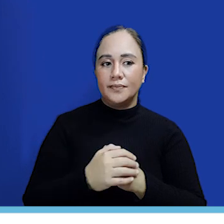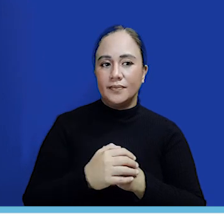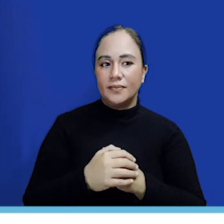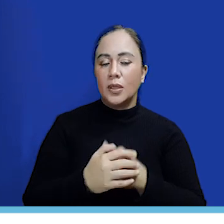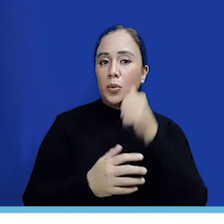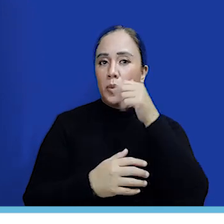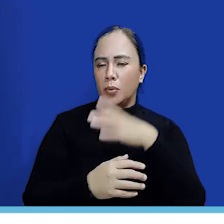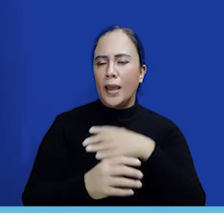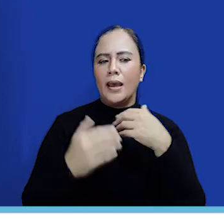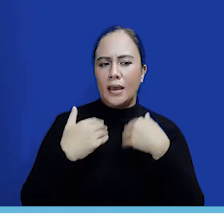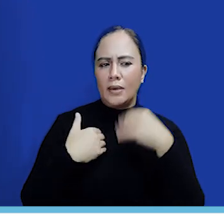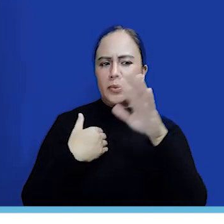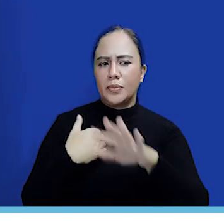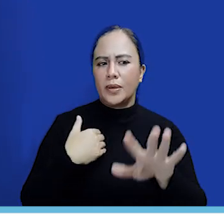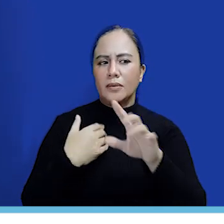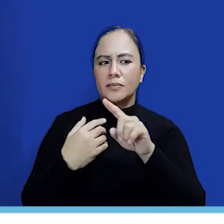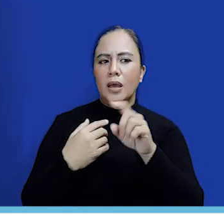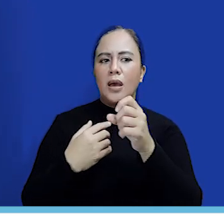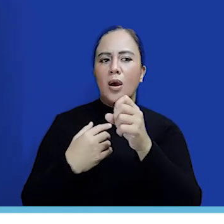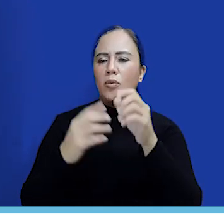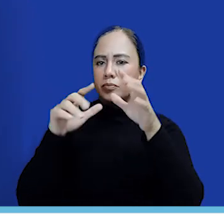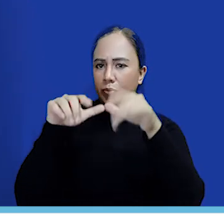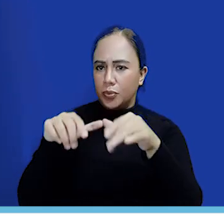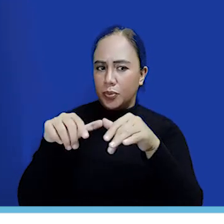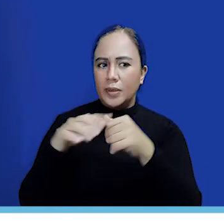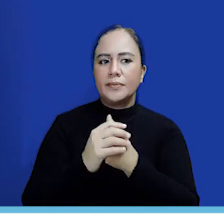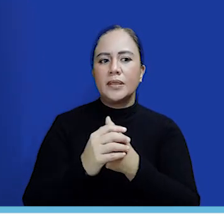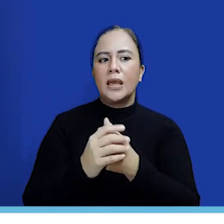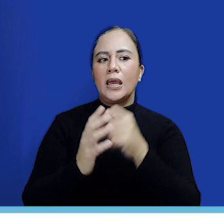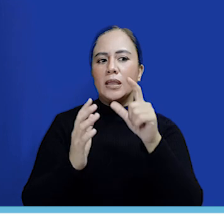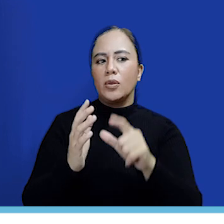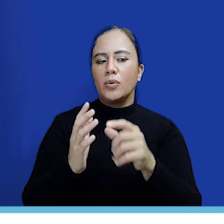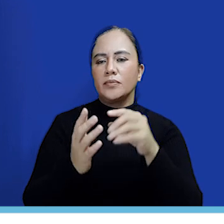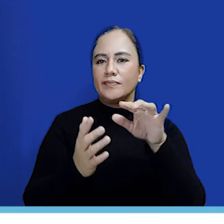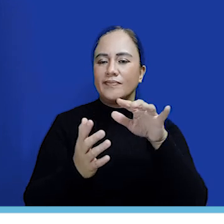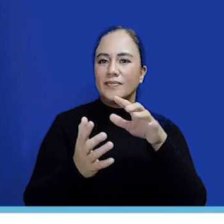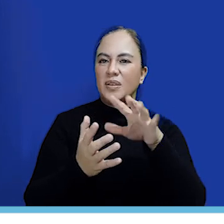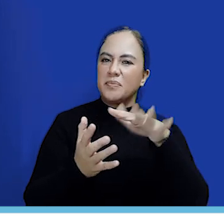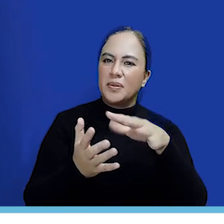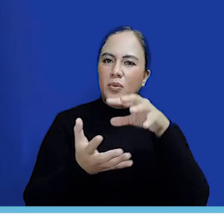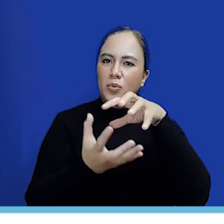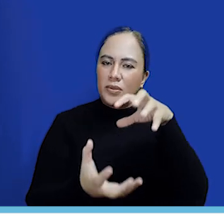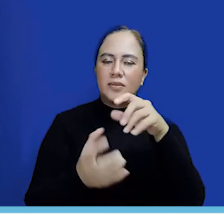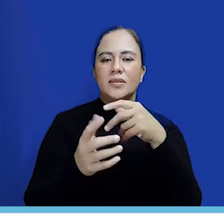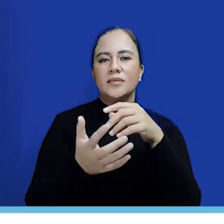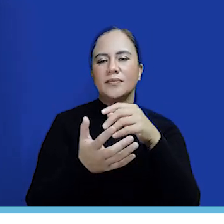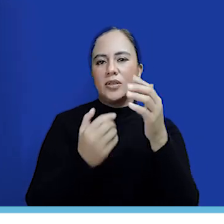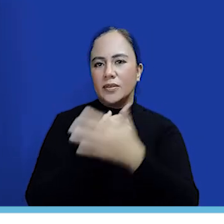2. Women comprise up to blank of persons with disabilities in low and middle income